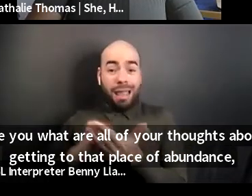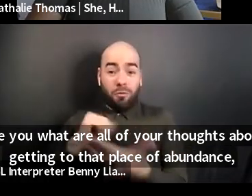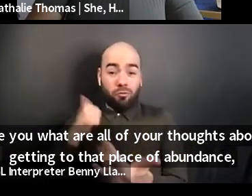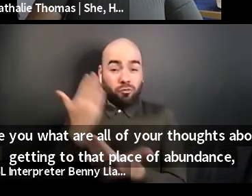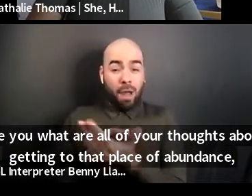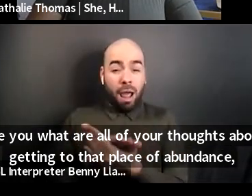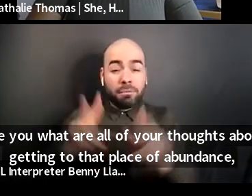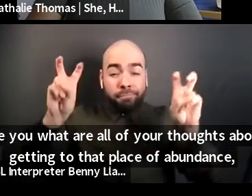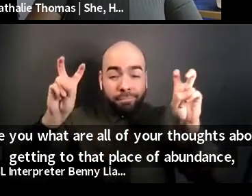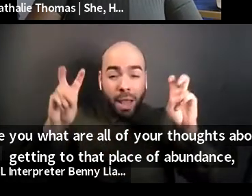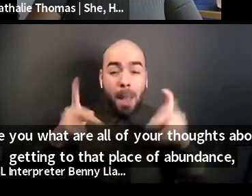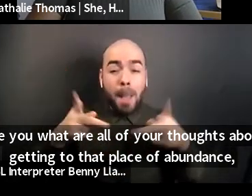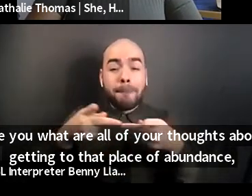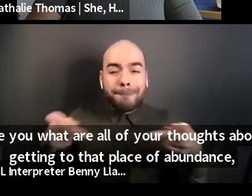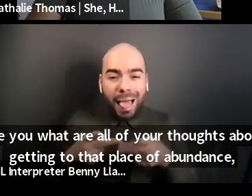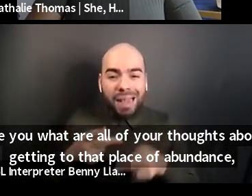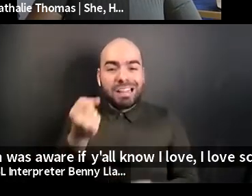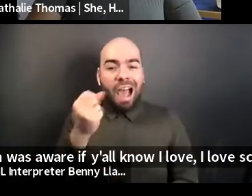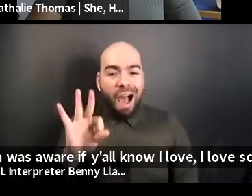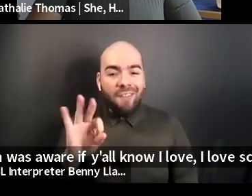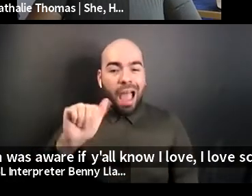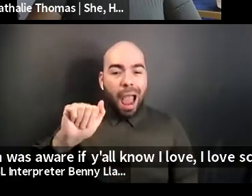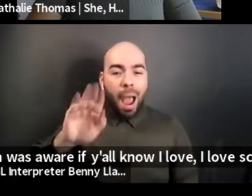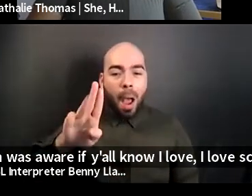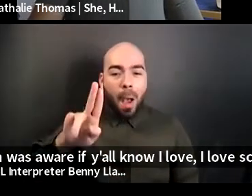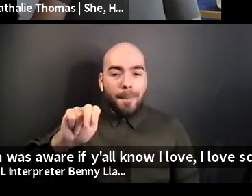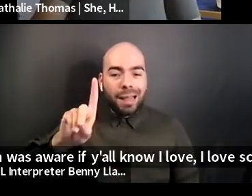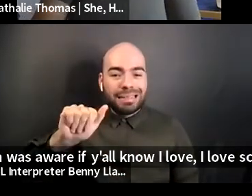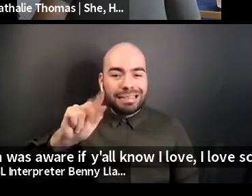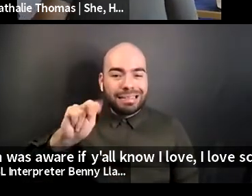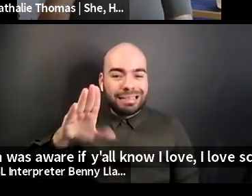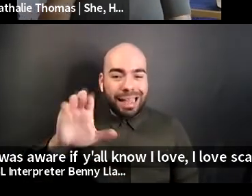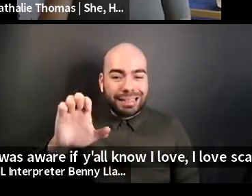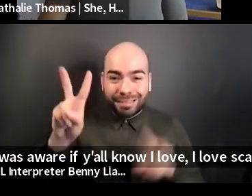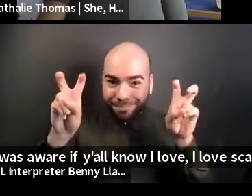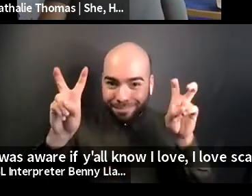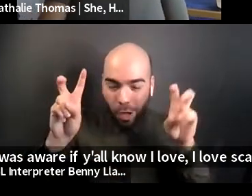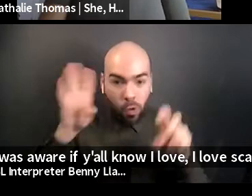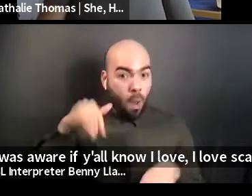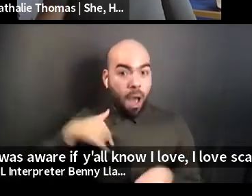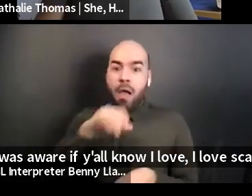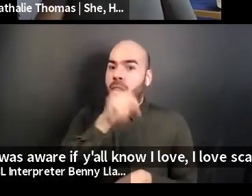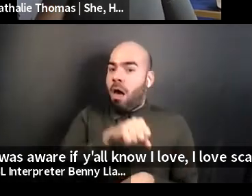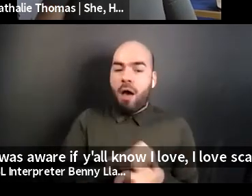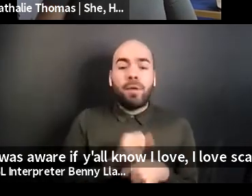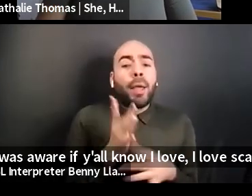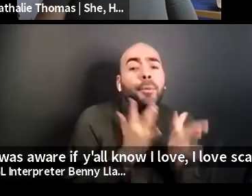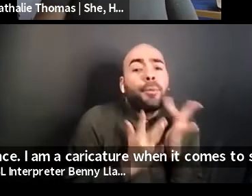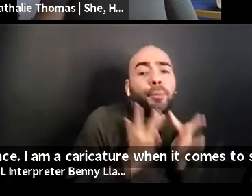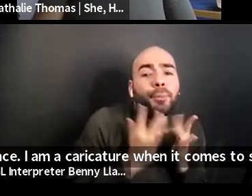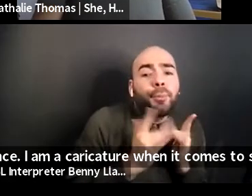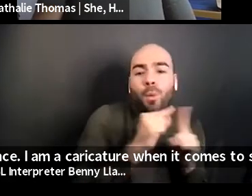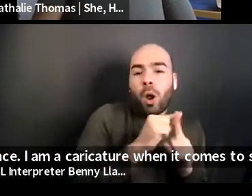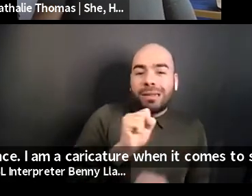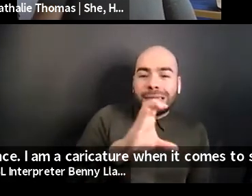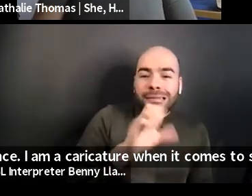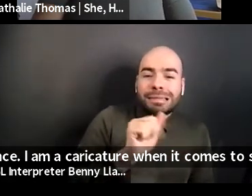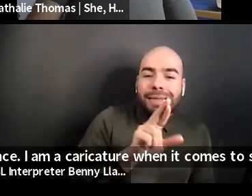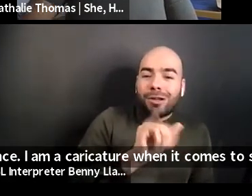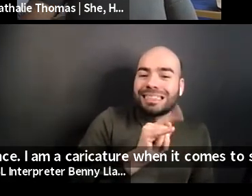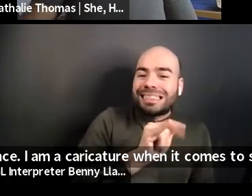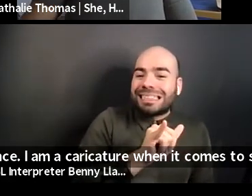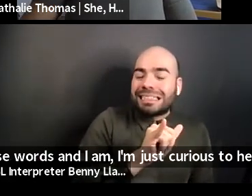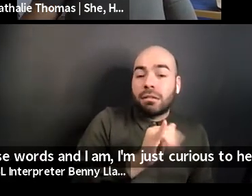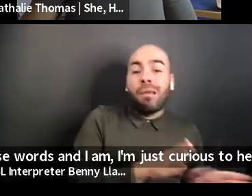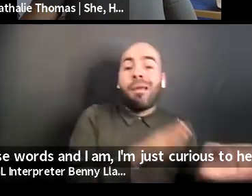word y'all know I love scarcity and abundance. I am a caricature when it comes to saying those words. And I'm just